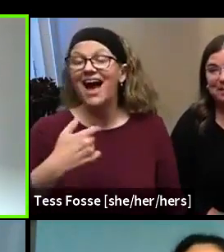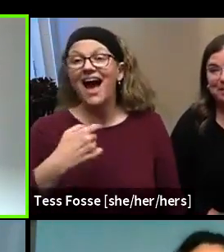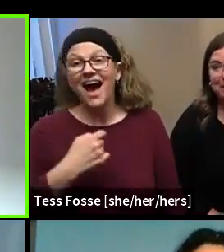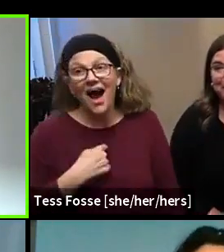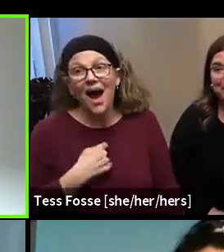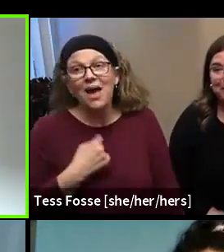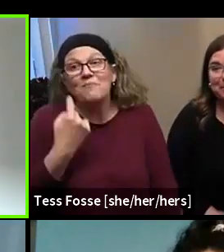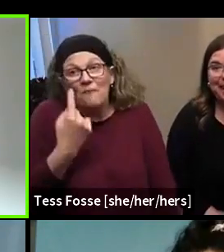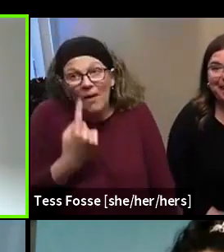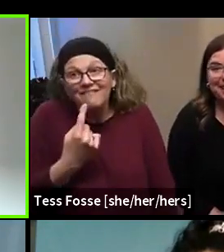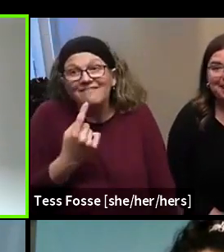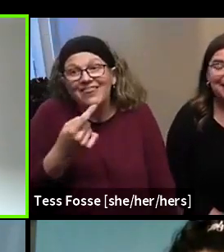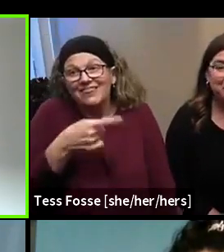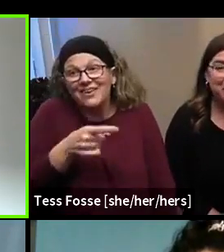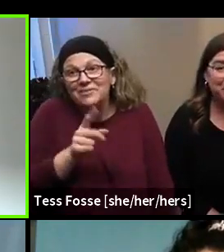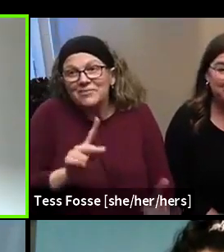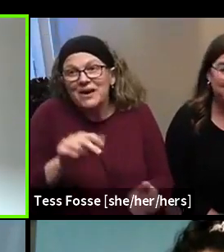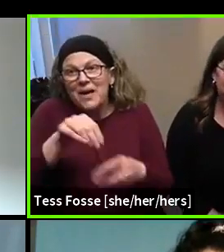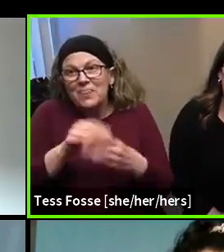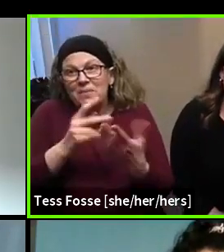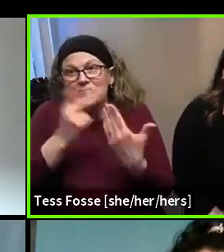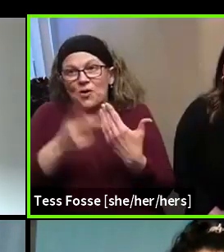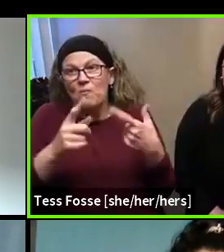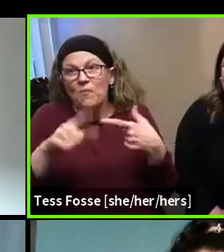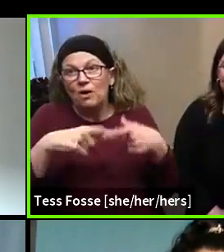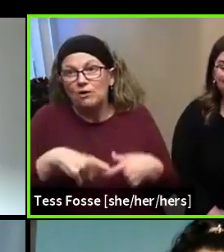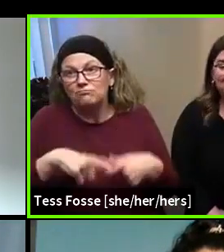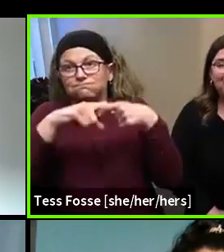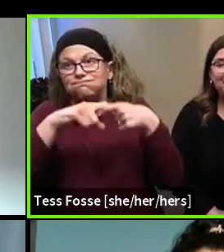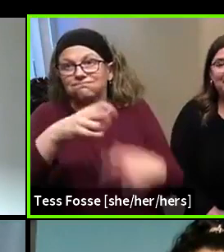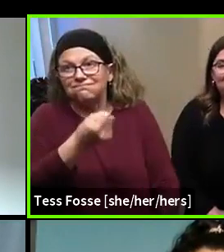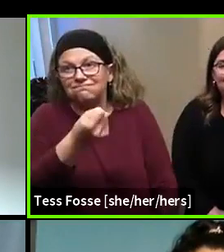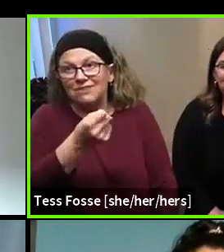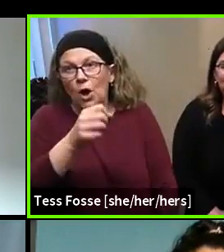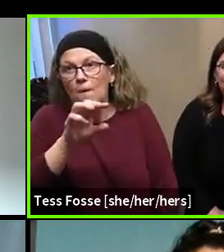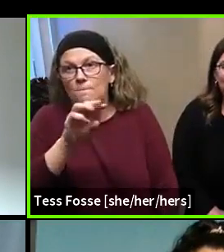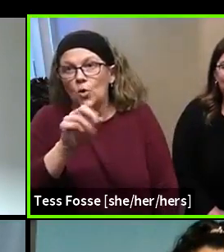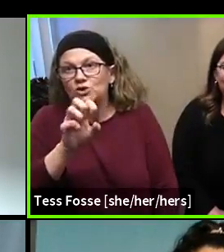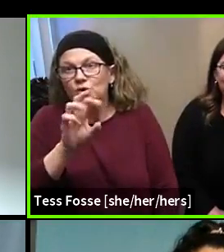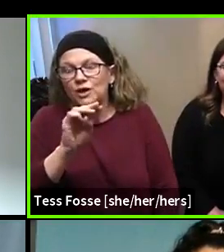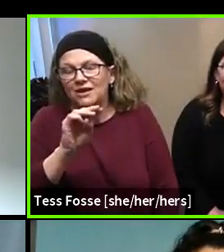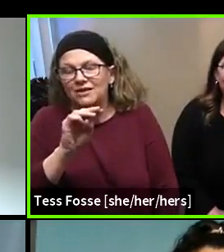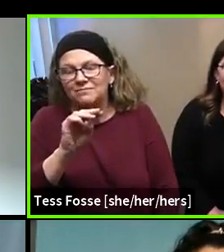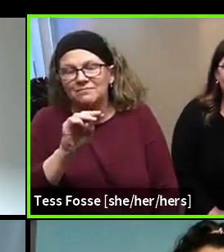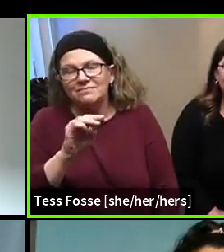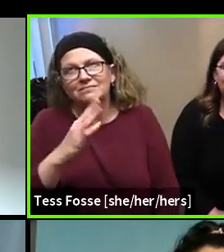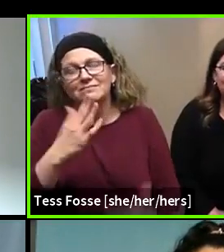the people who was in the program when it went on moratorium. So forever